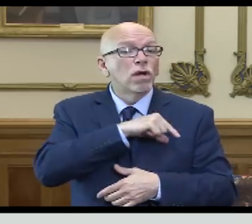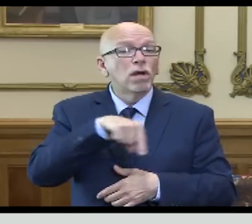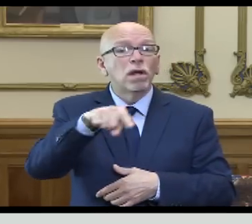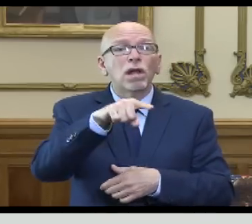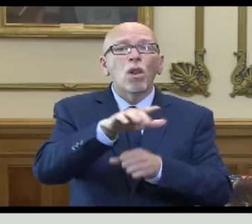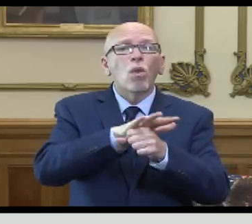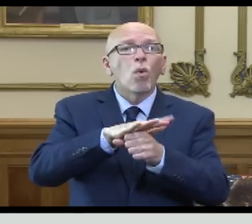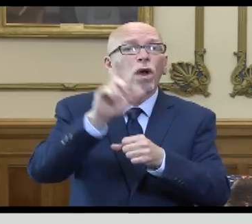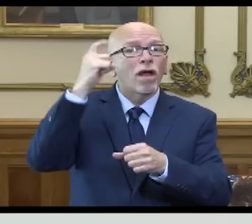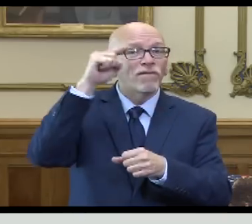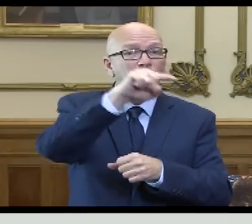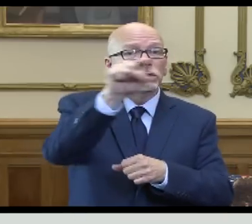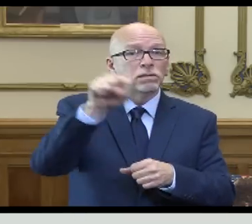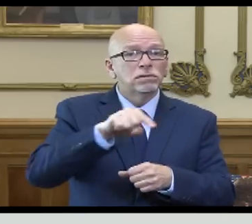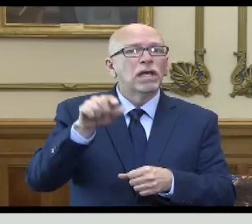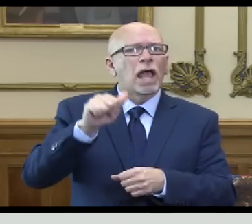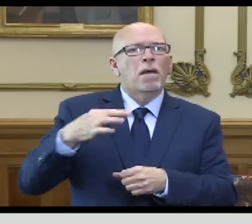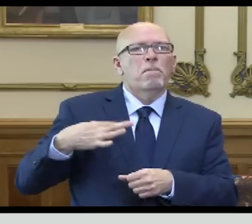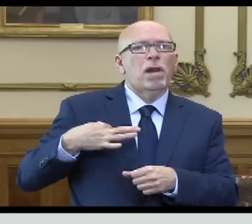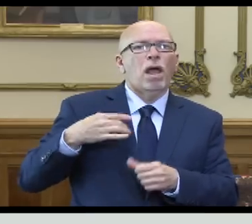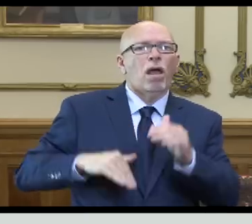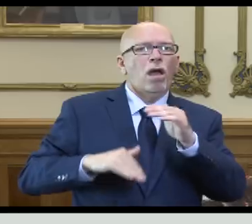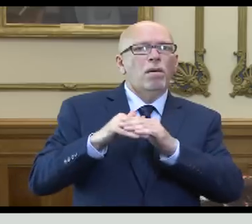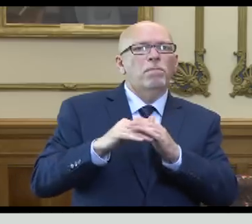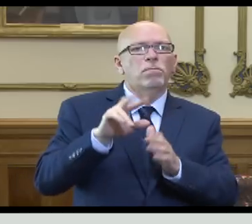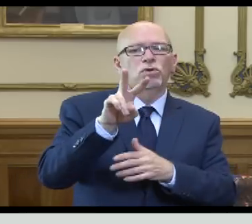of government to apply for up to